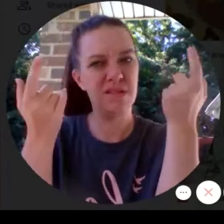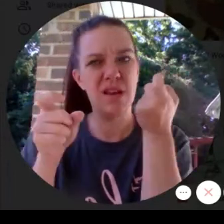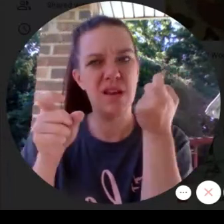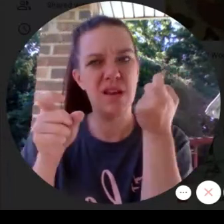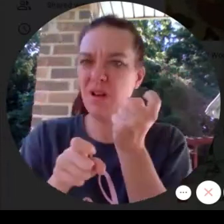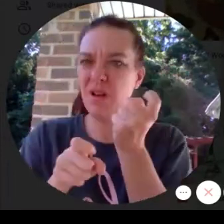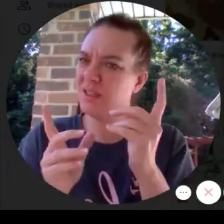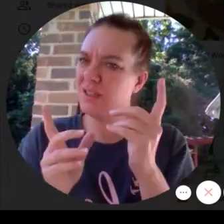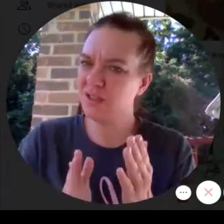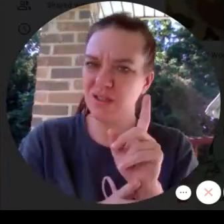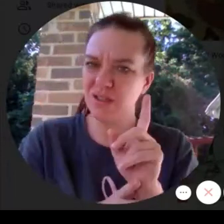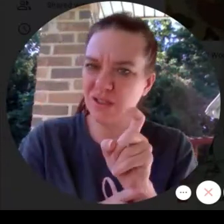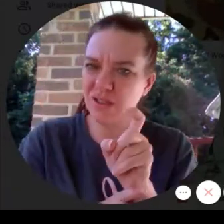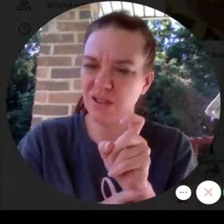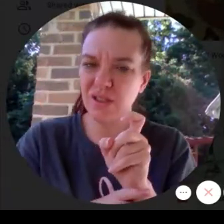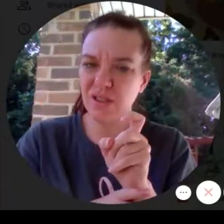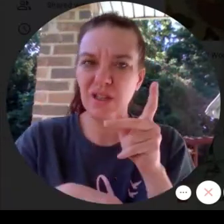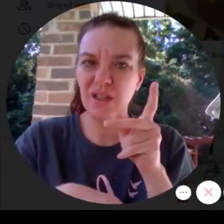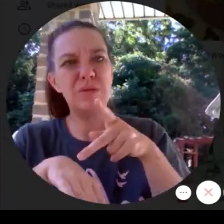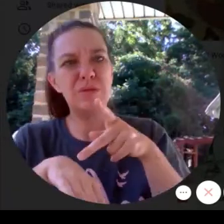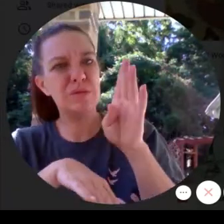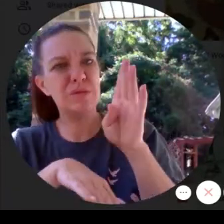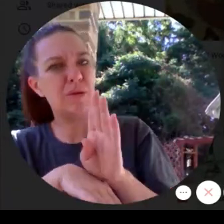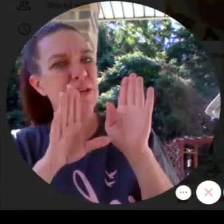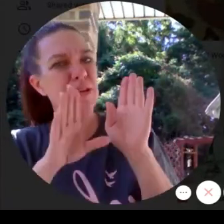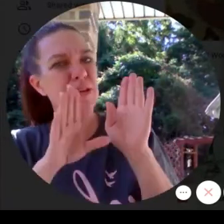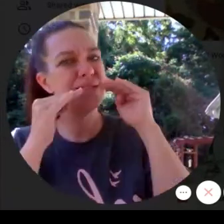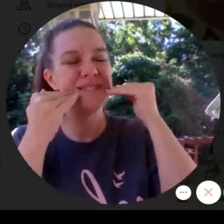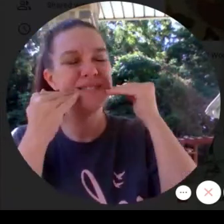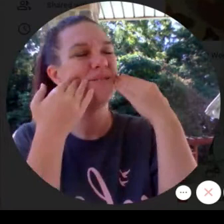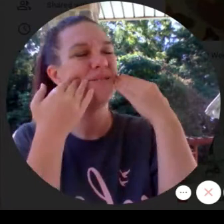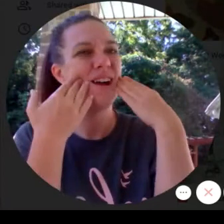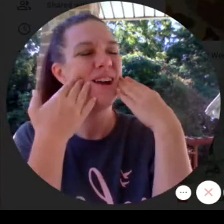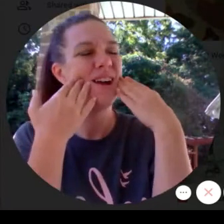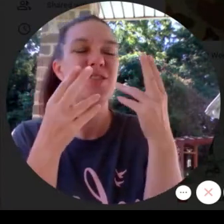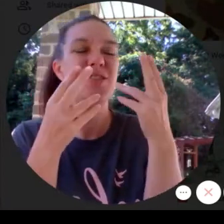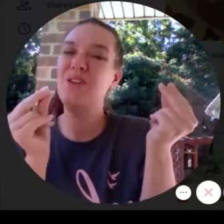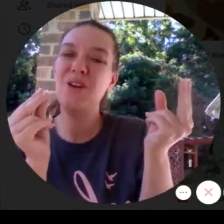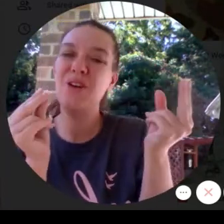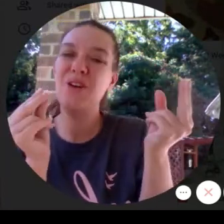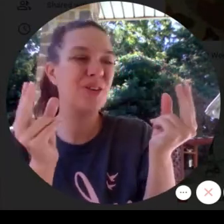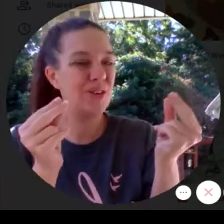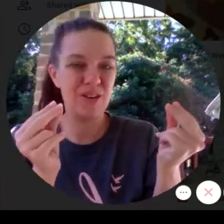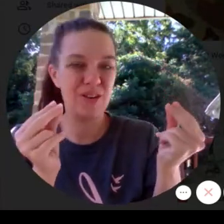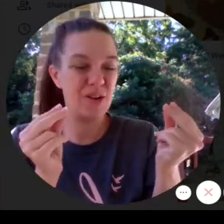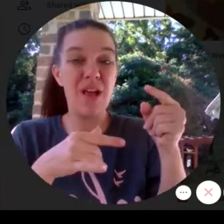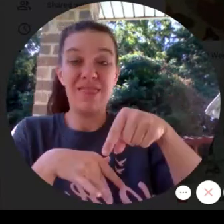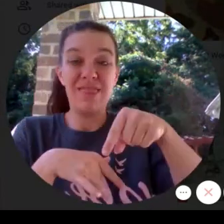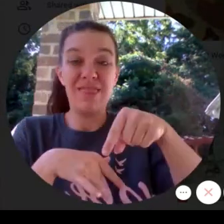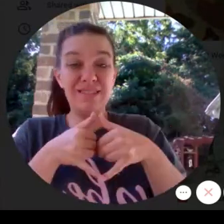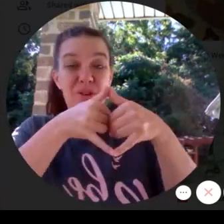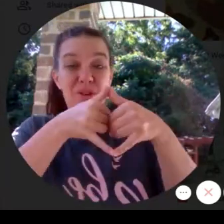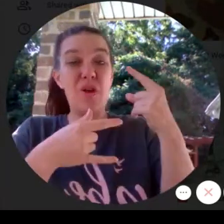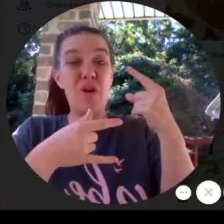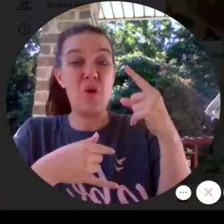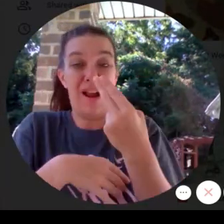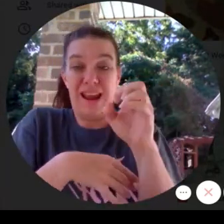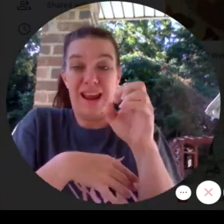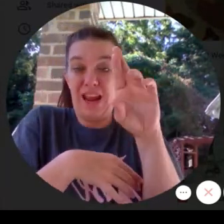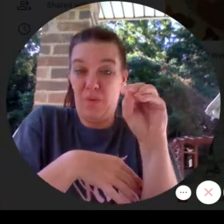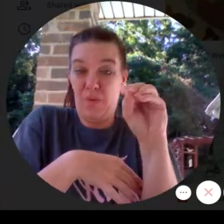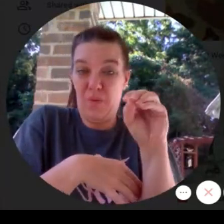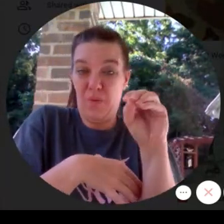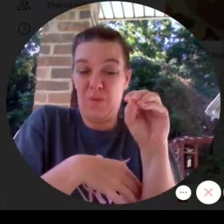"Prankster?" Principal Barkin looked at Stuart and smiled. "Oh, no. This award is for a